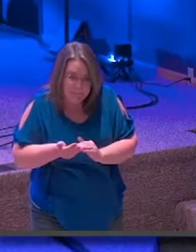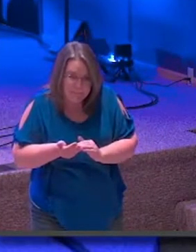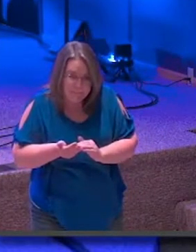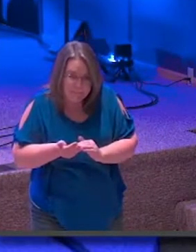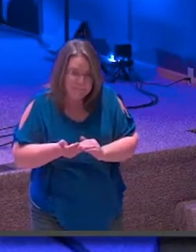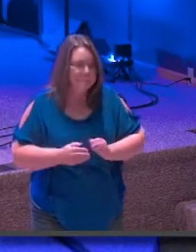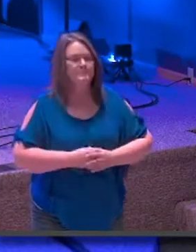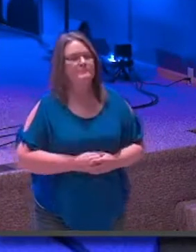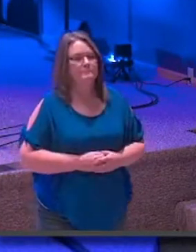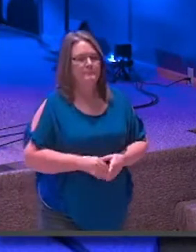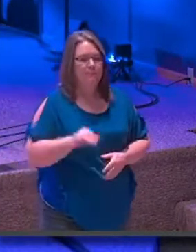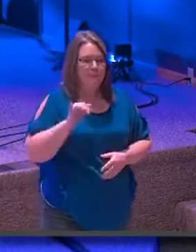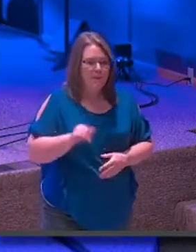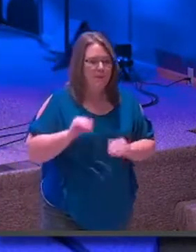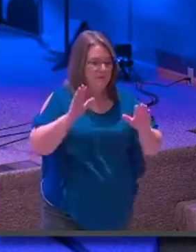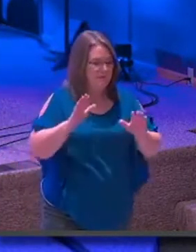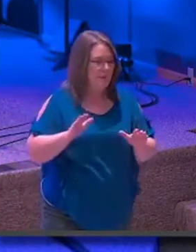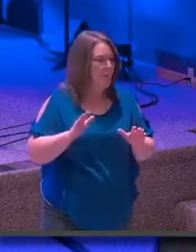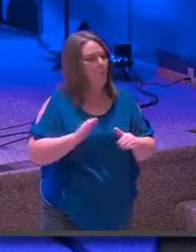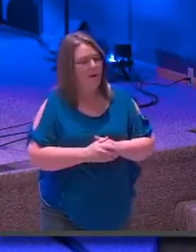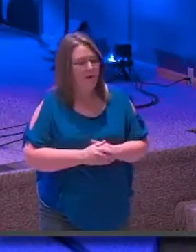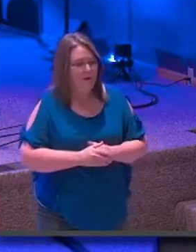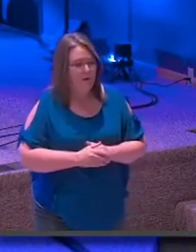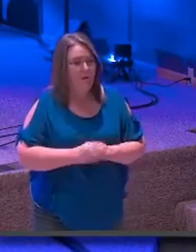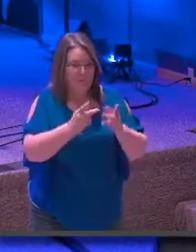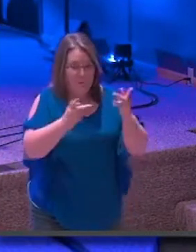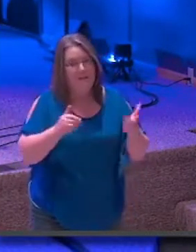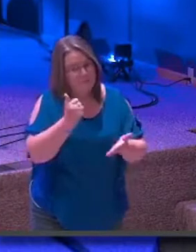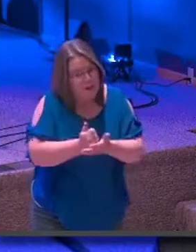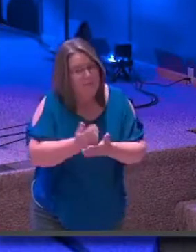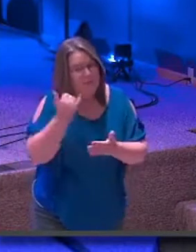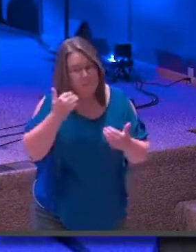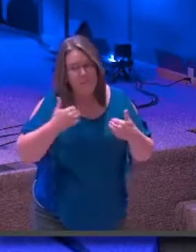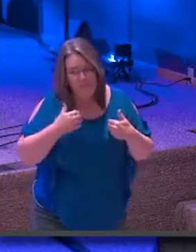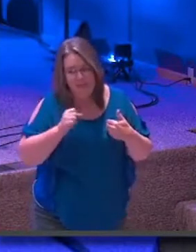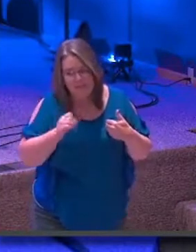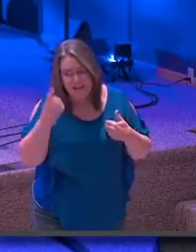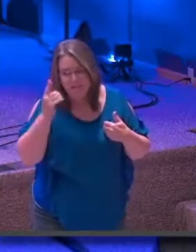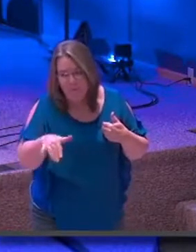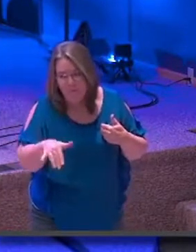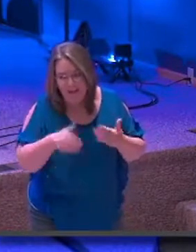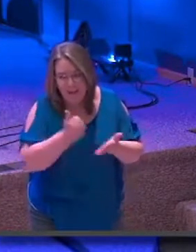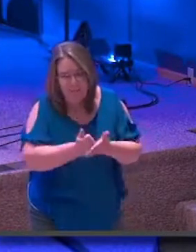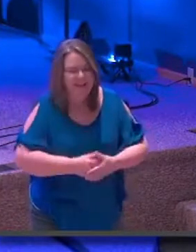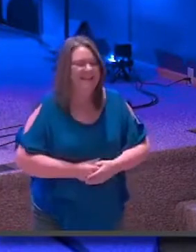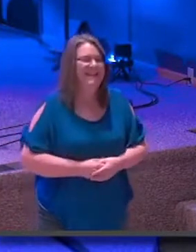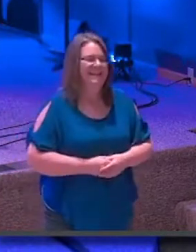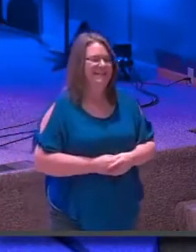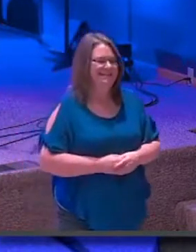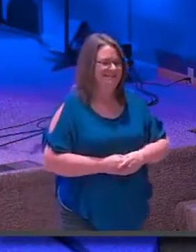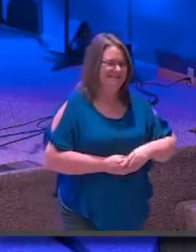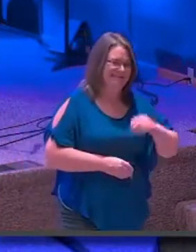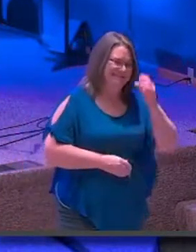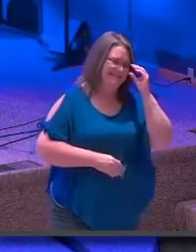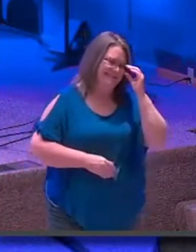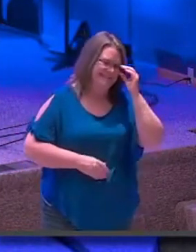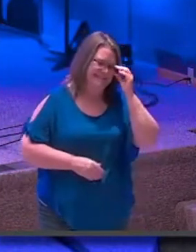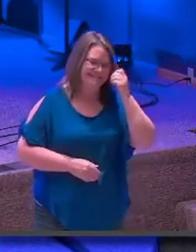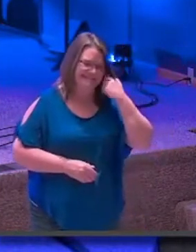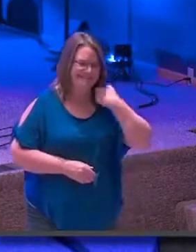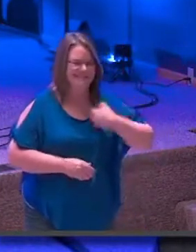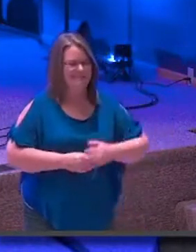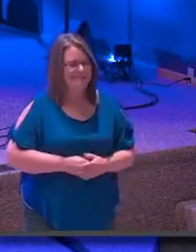That's a great spot to aim in if you have just a half a second to give a little bit of voice to something like that. Whew.